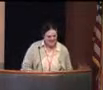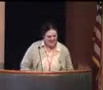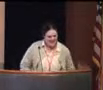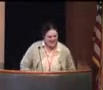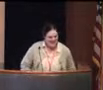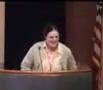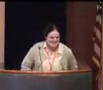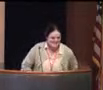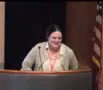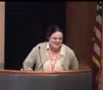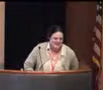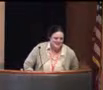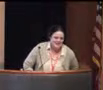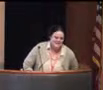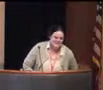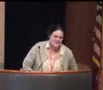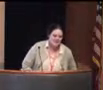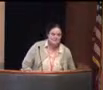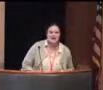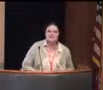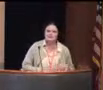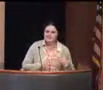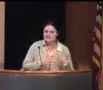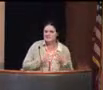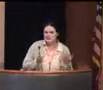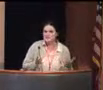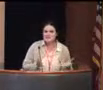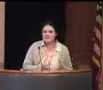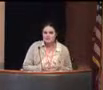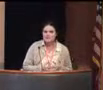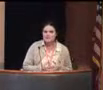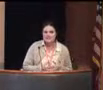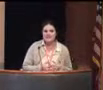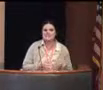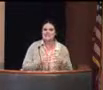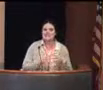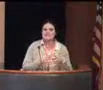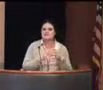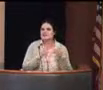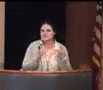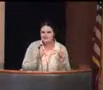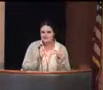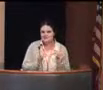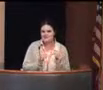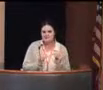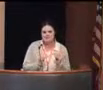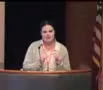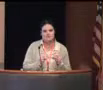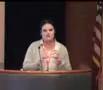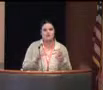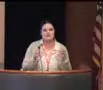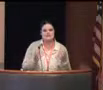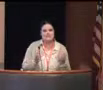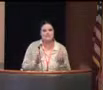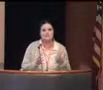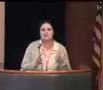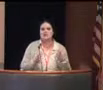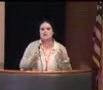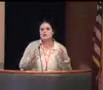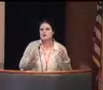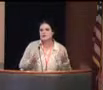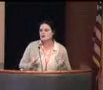there. So to start the project, we started with a literature scan, and it was not meant to be a systematic review. Instead, it